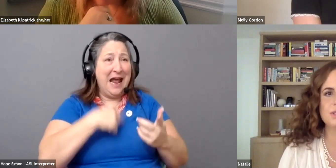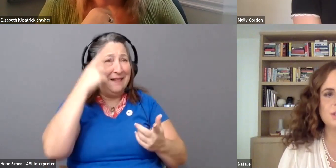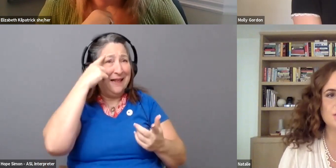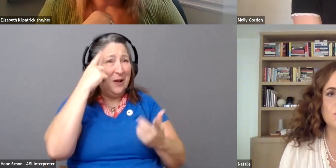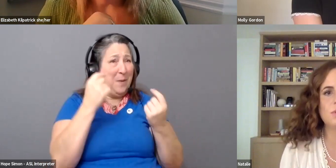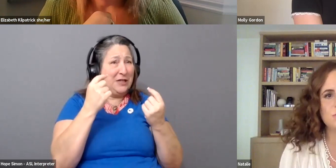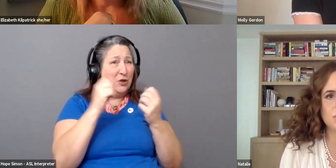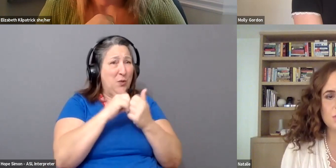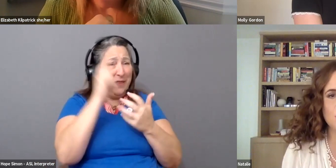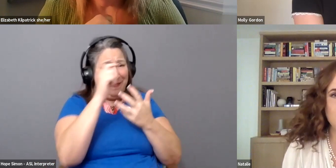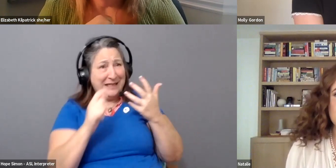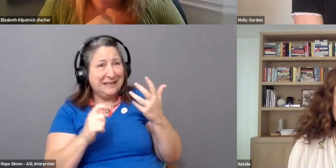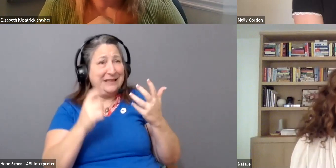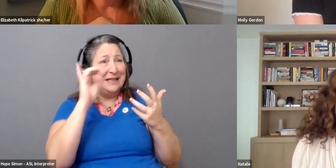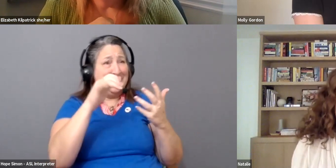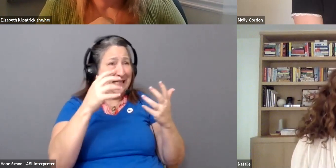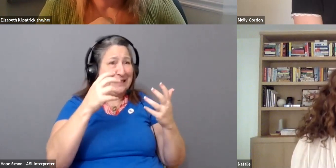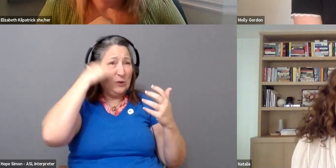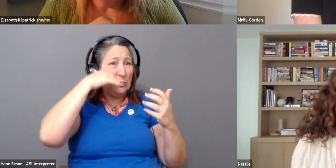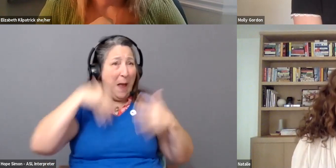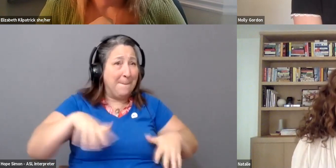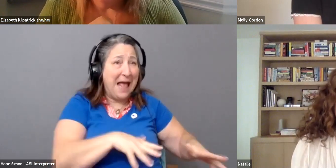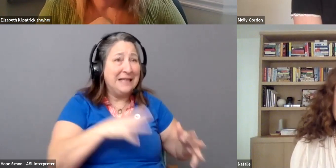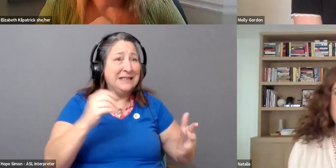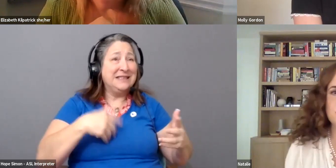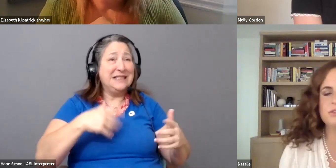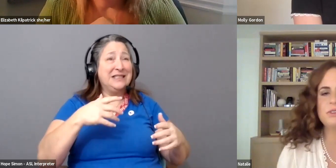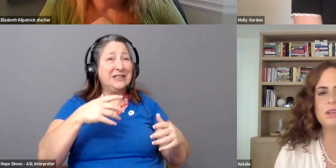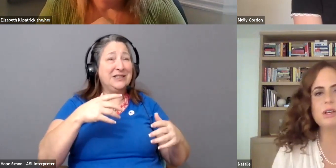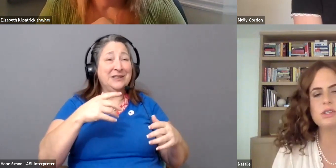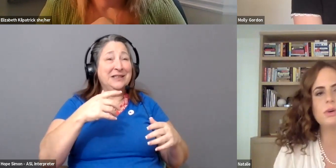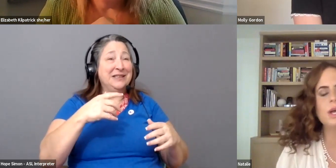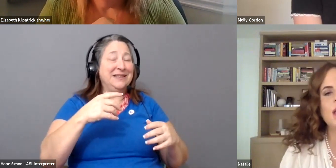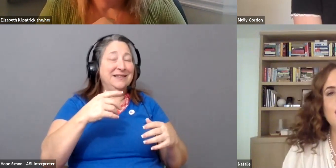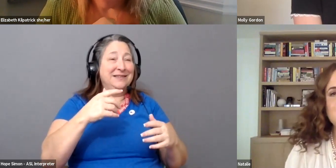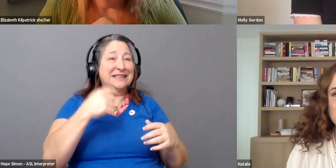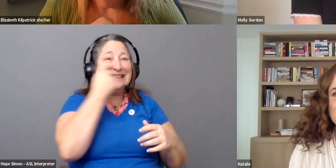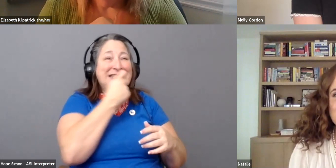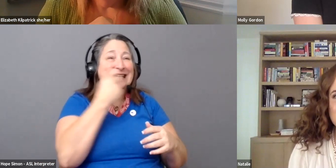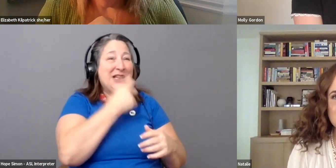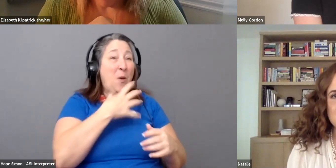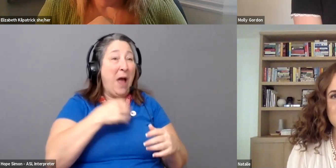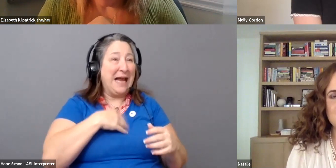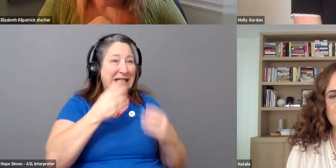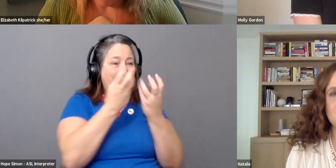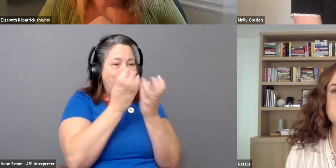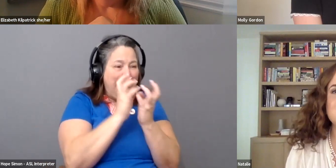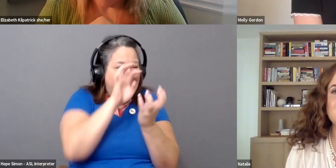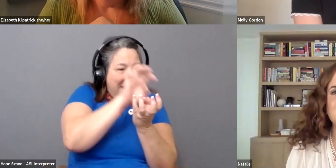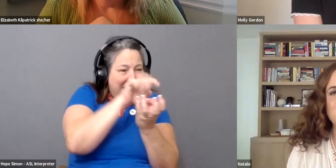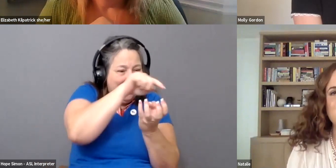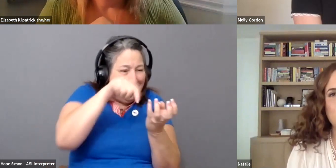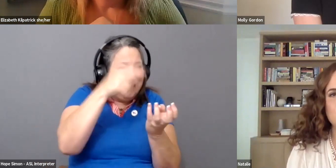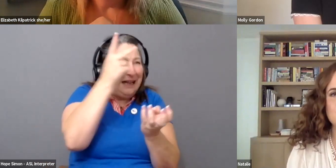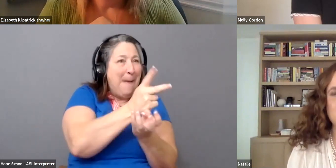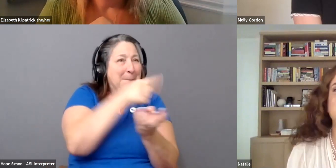all these things? Like, what do I do with these sweatpants? What do I do with this tooth whitening tray that I creepily have held on to? And that was sort of the seeds of the idea. And